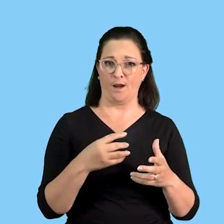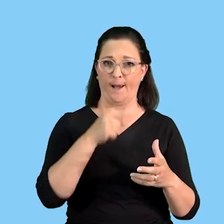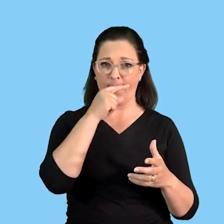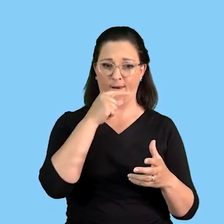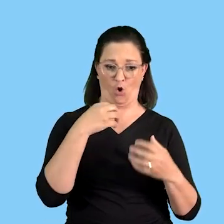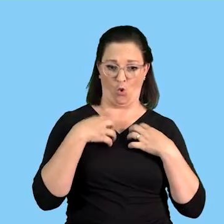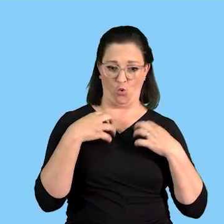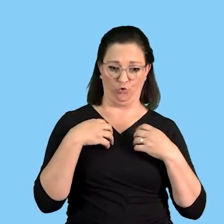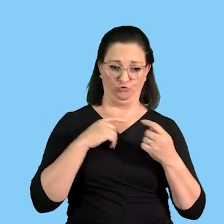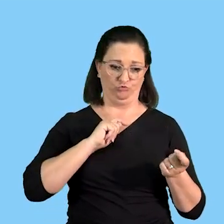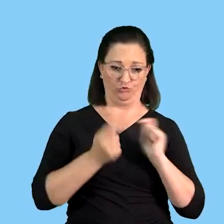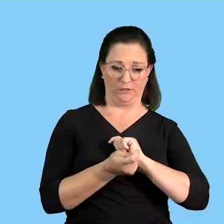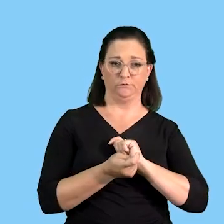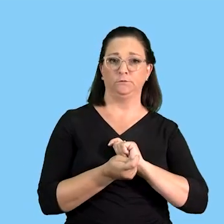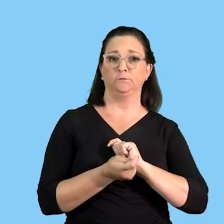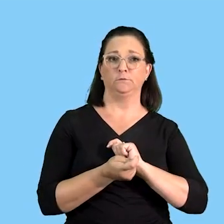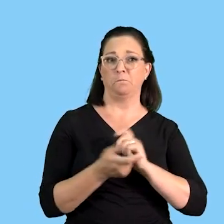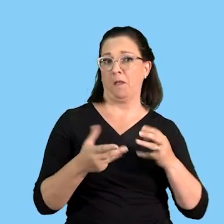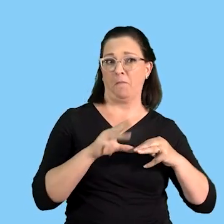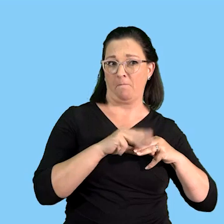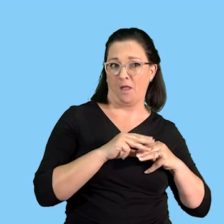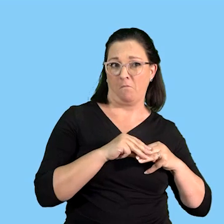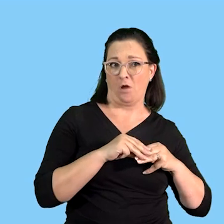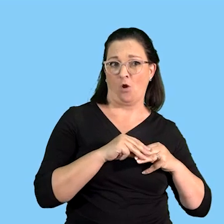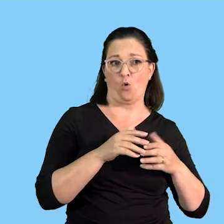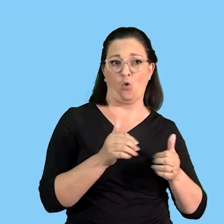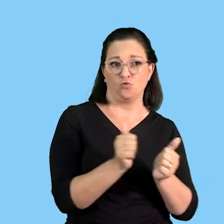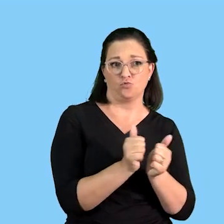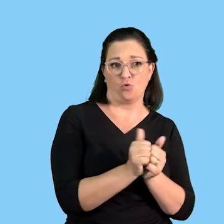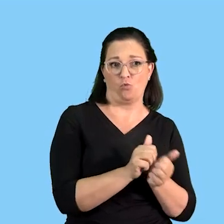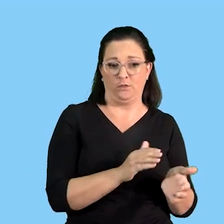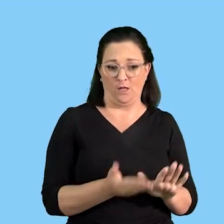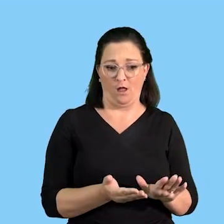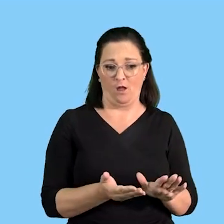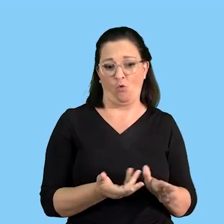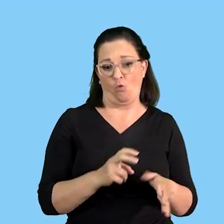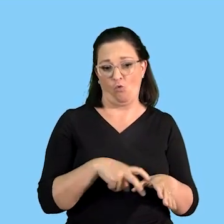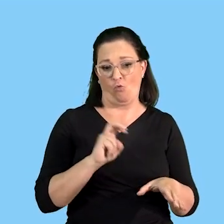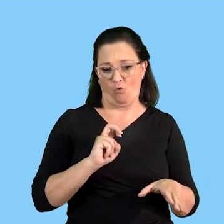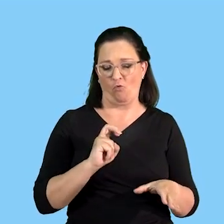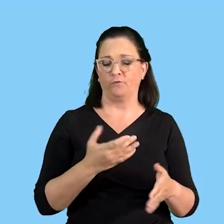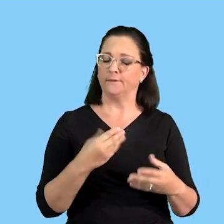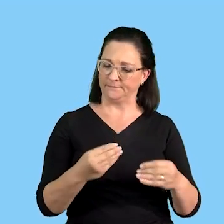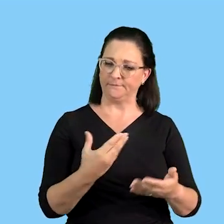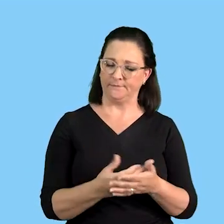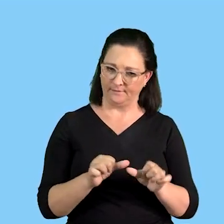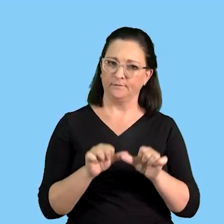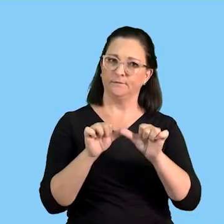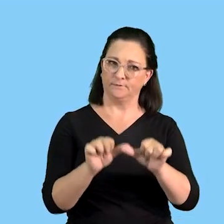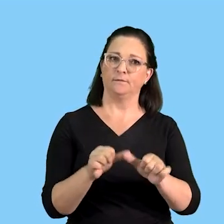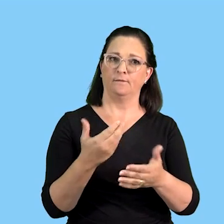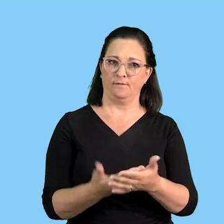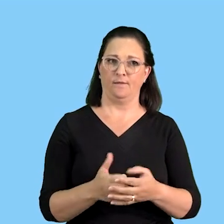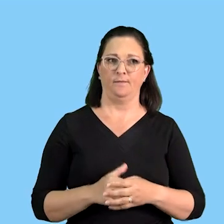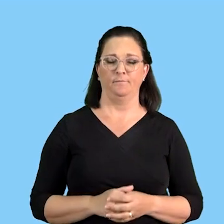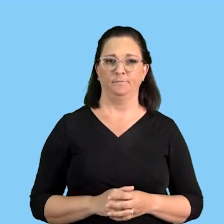of ownership takes place. For example, should the member or shareholder die or retire, continuity means the business will